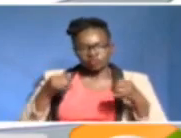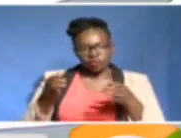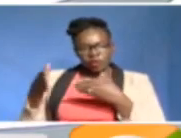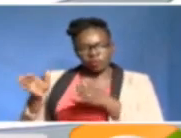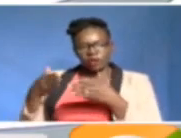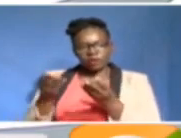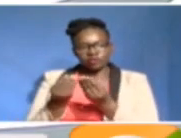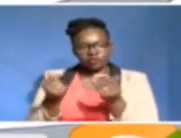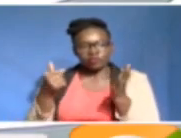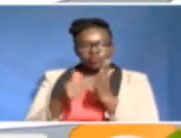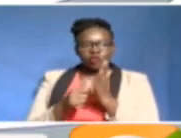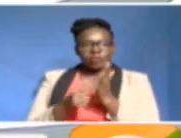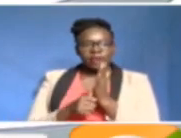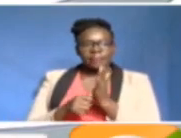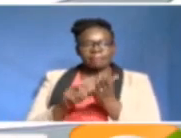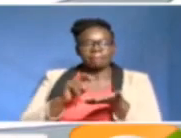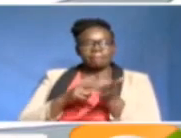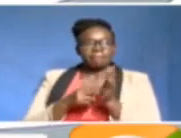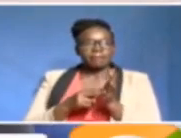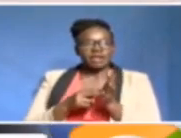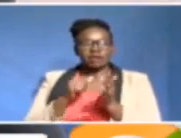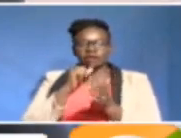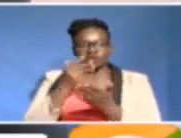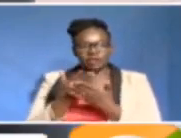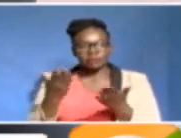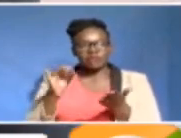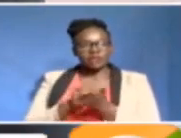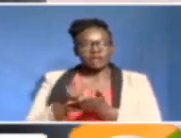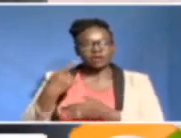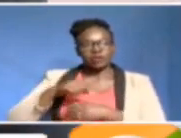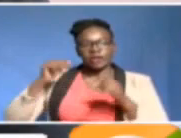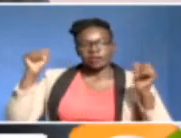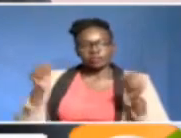so it's not something that down the road we are unable to